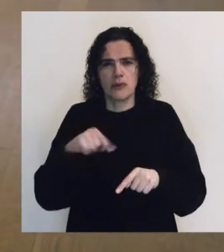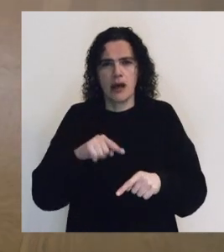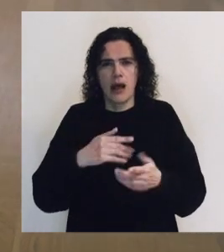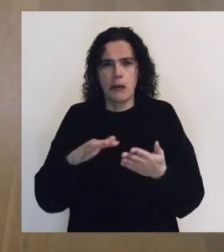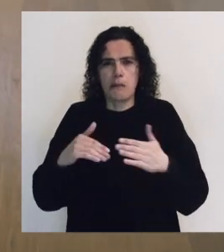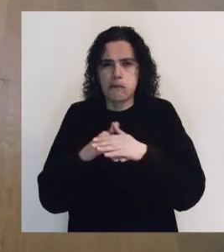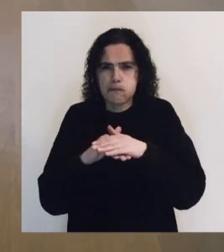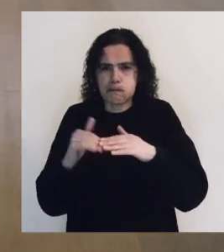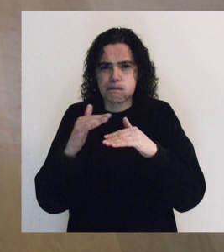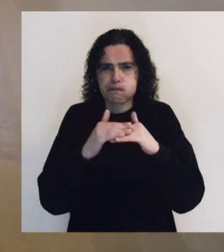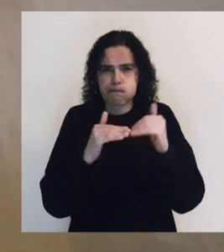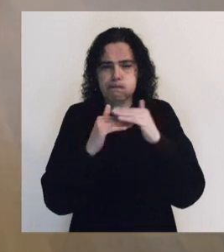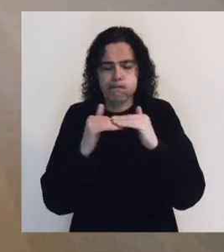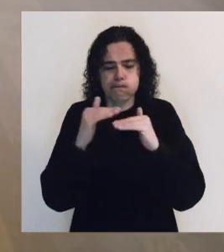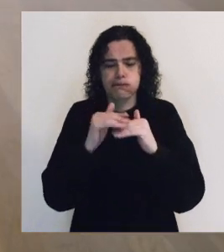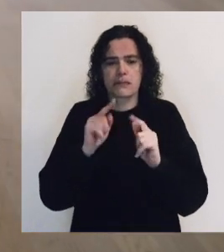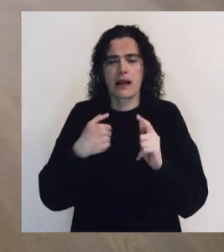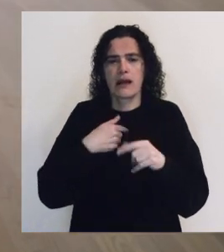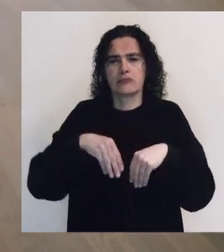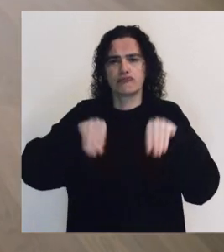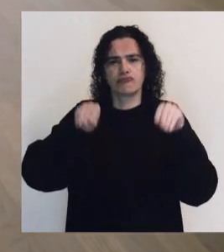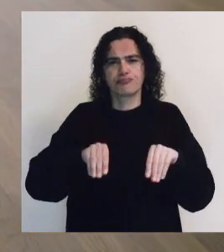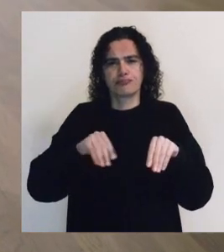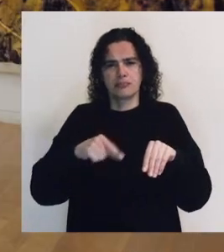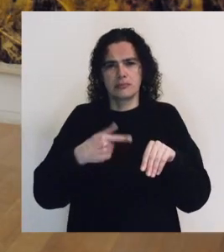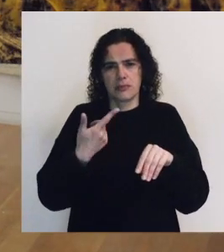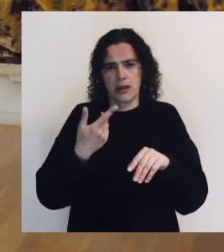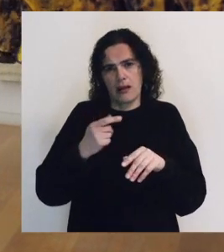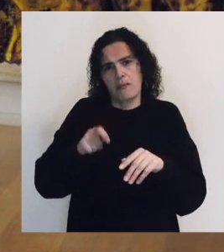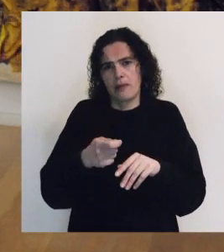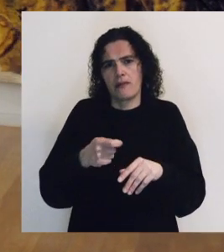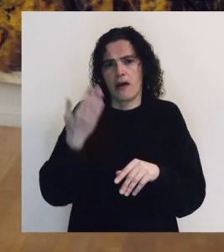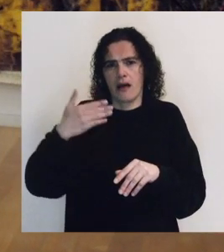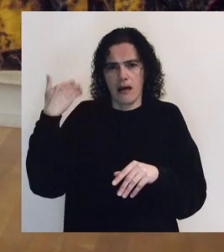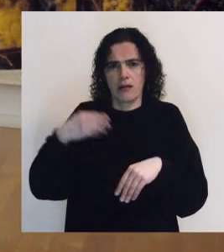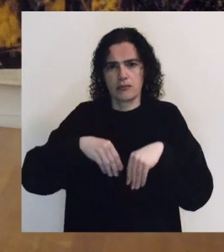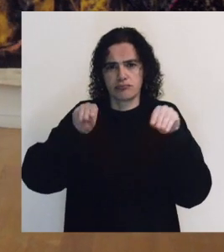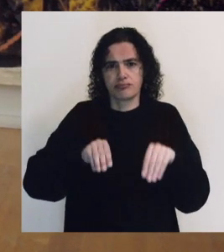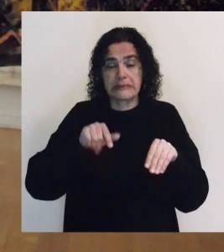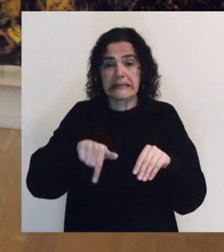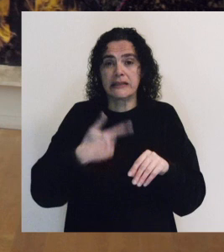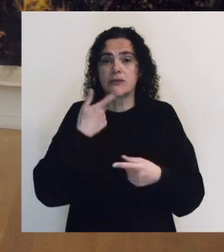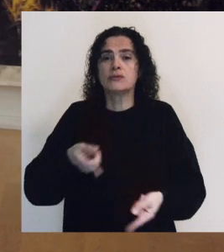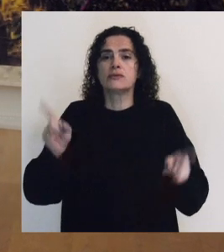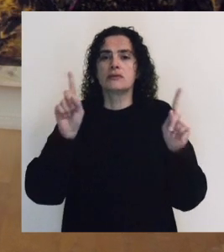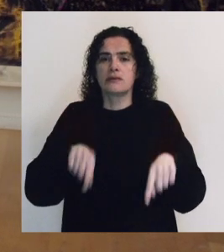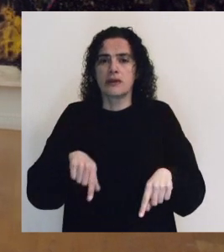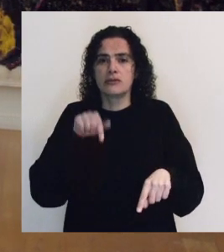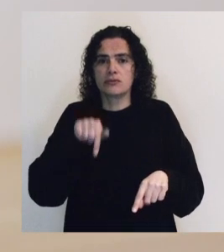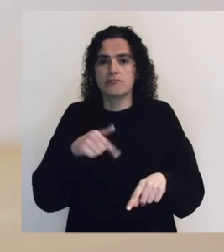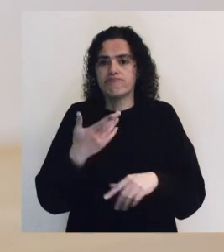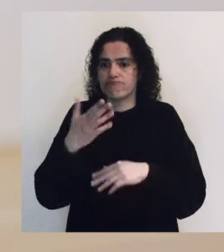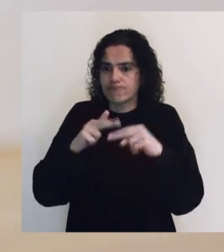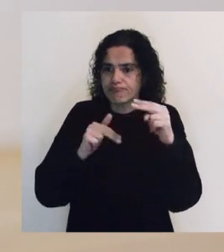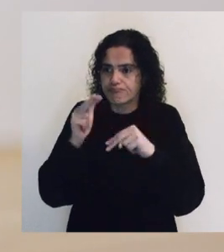had an underlayer that was a tapestry, the medieval tapestry. So here again,